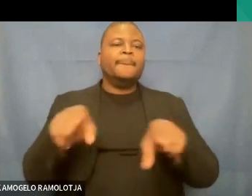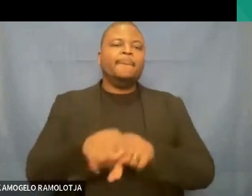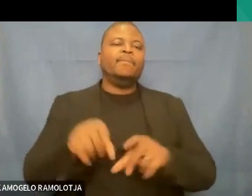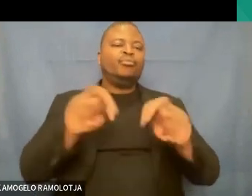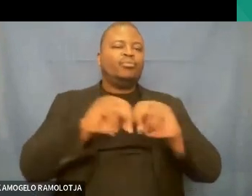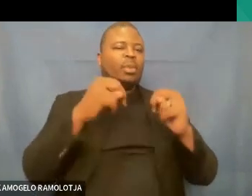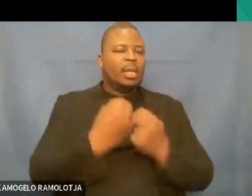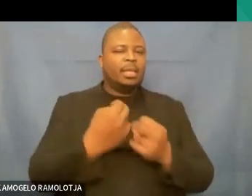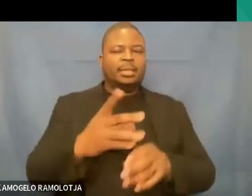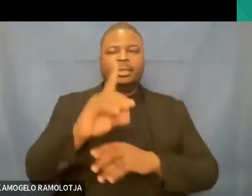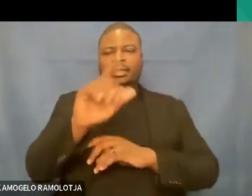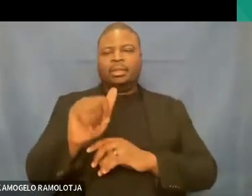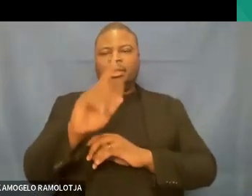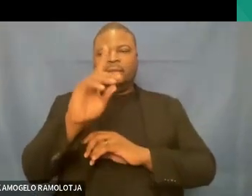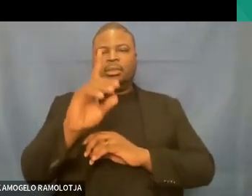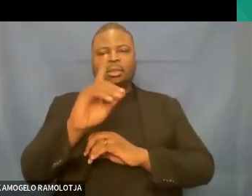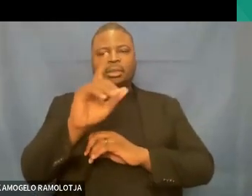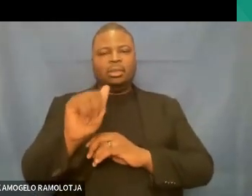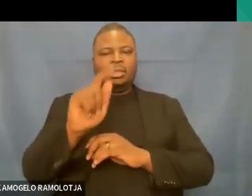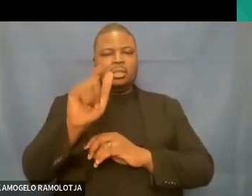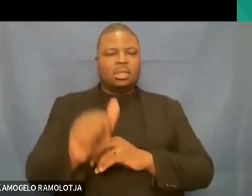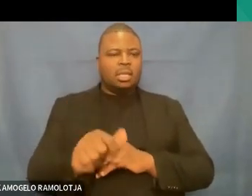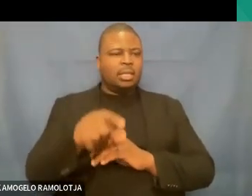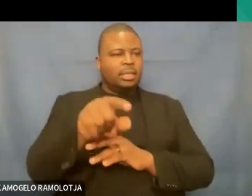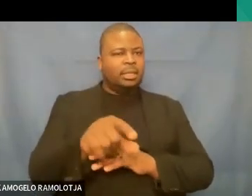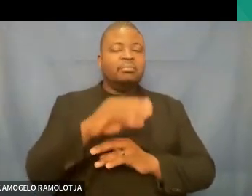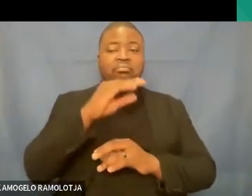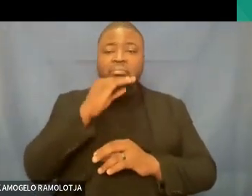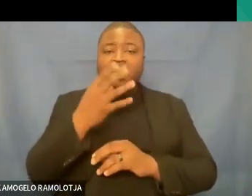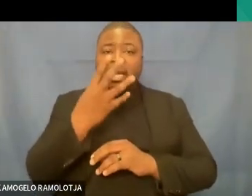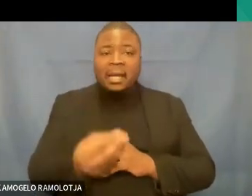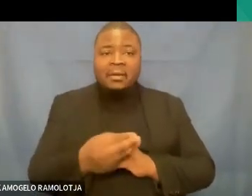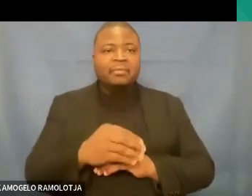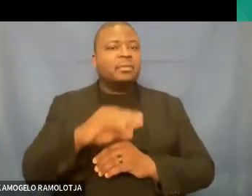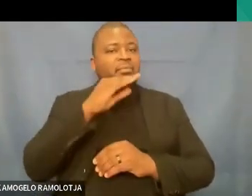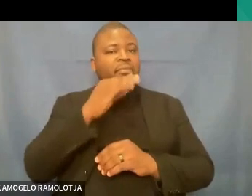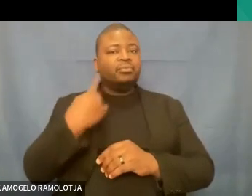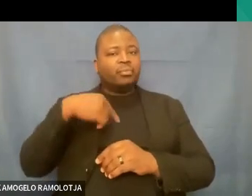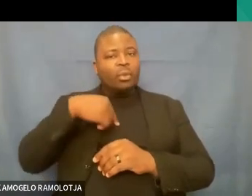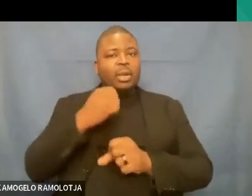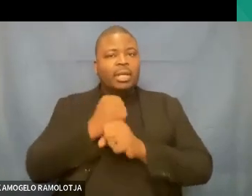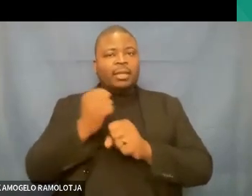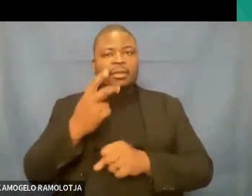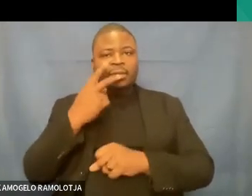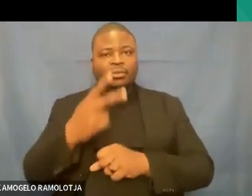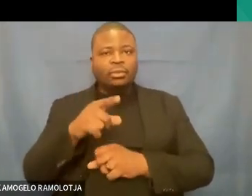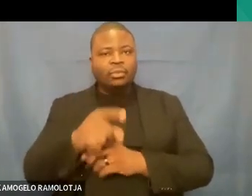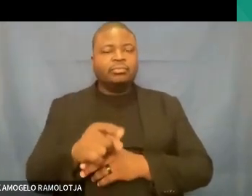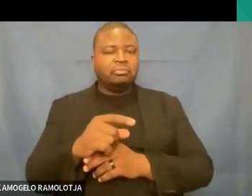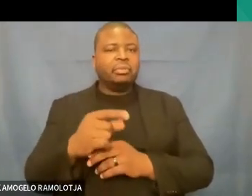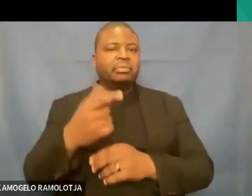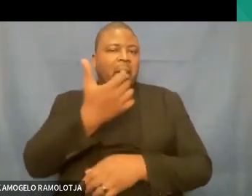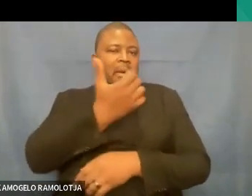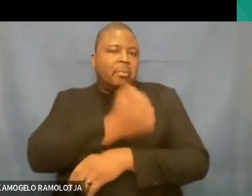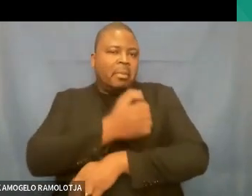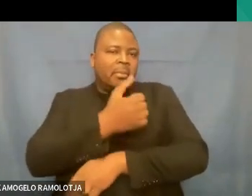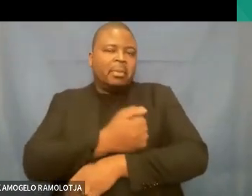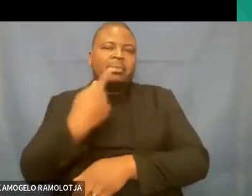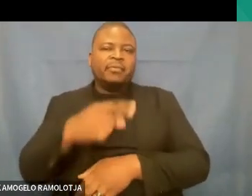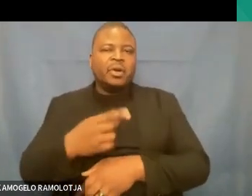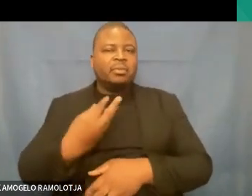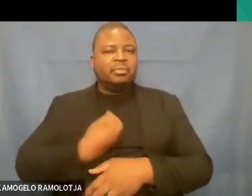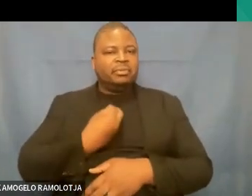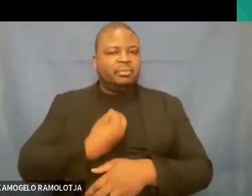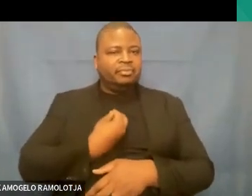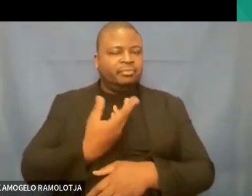as I mentioned, so the lack of data does not mean that we are not seeing injecting drug use among minors. Another issue